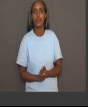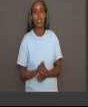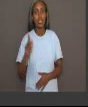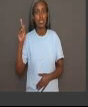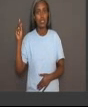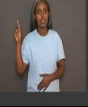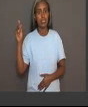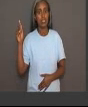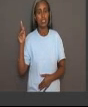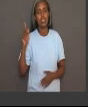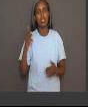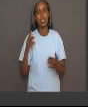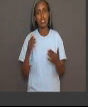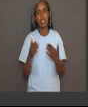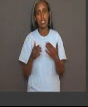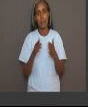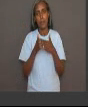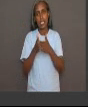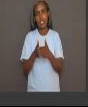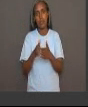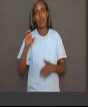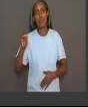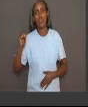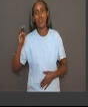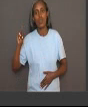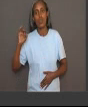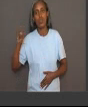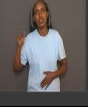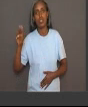This is the principle of conjunction.